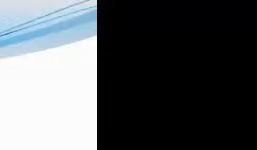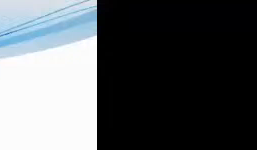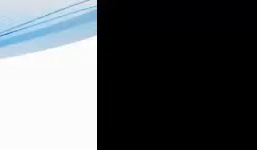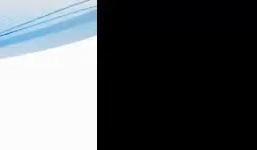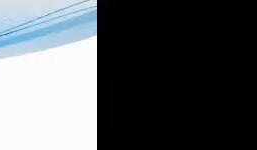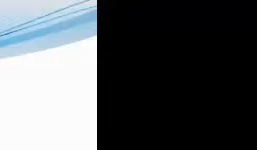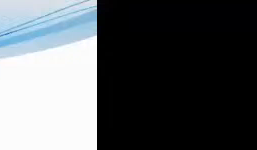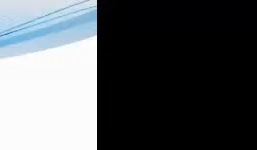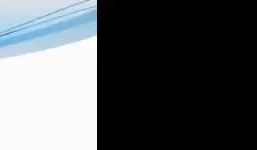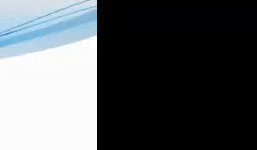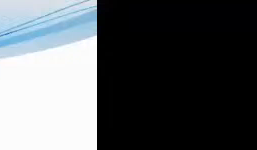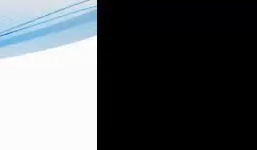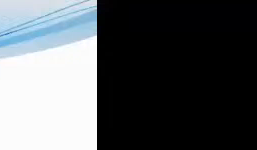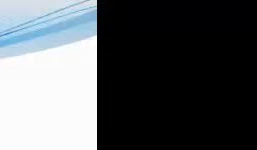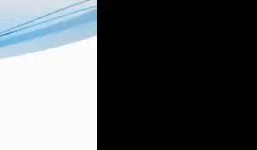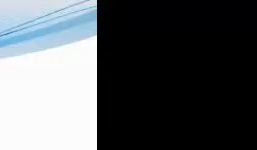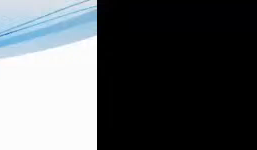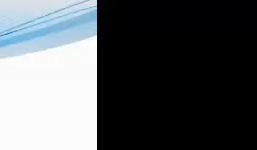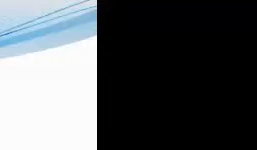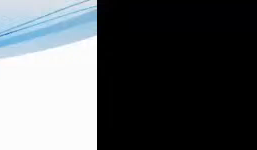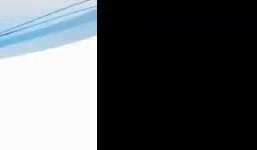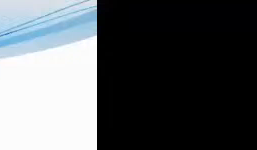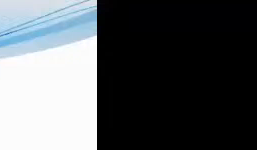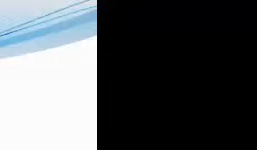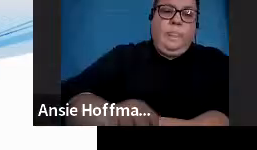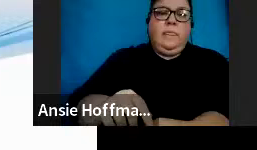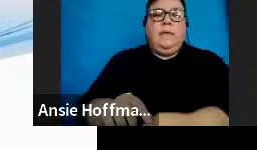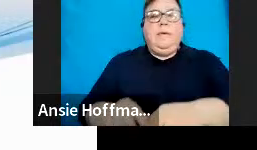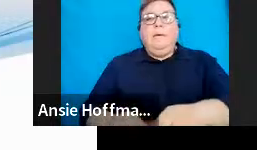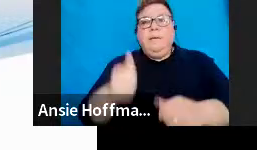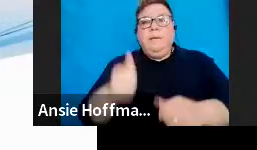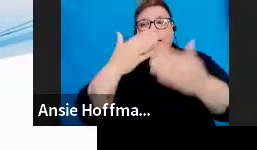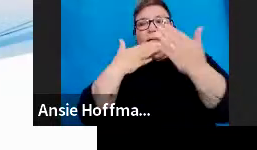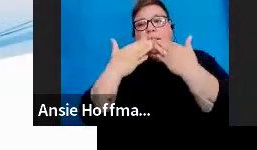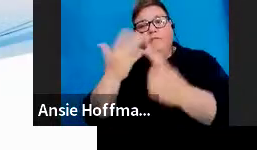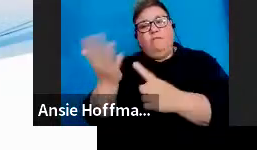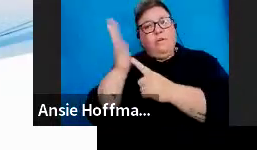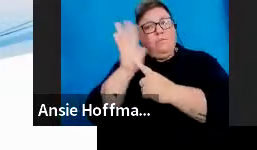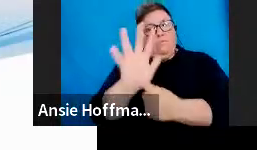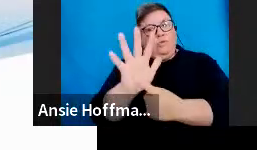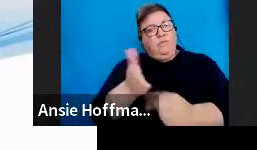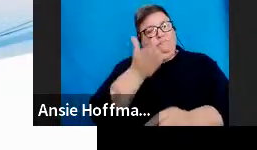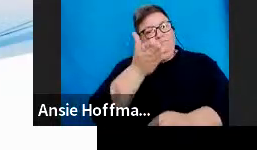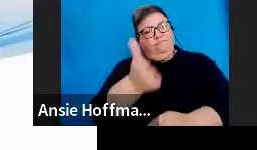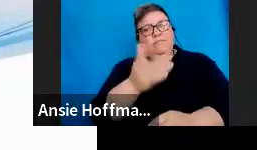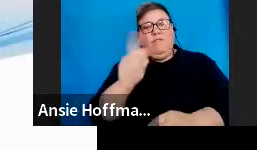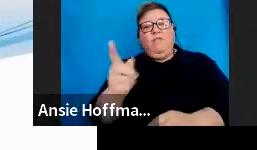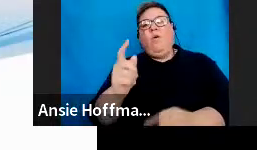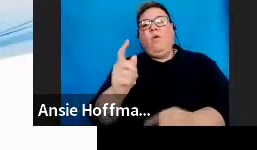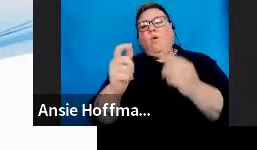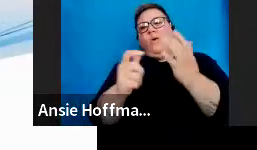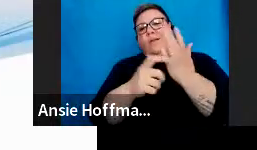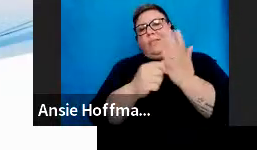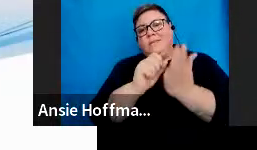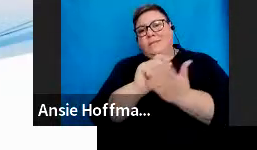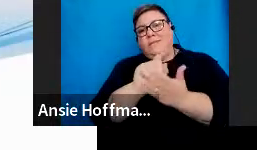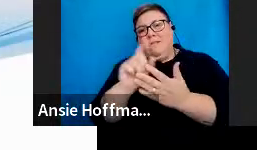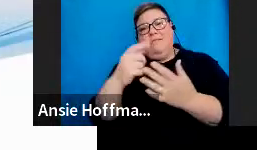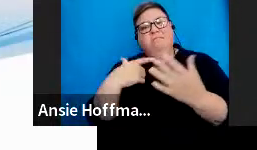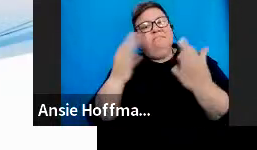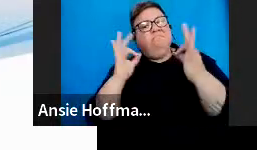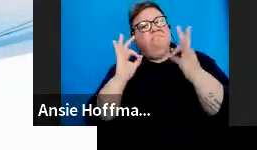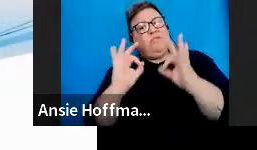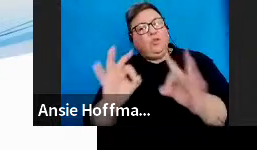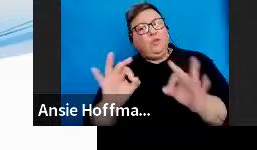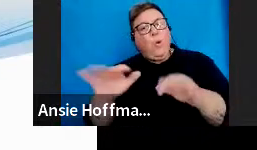Thank you, Lindsay, for that wonderful presentation on tax directives. I'm sure the taxpayers